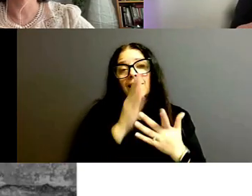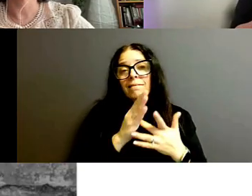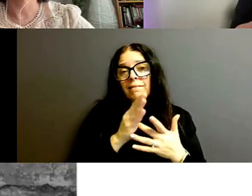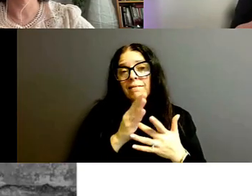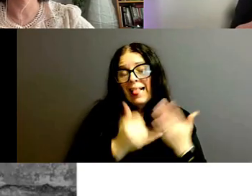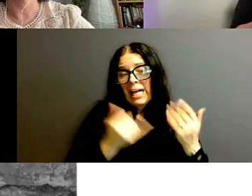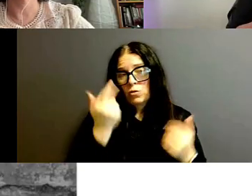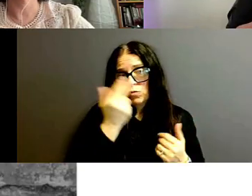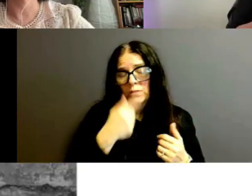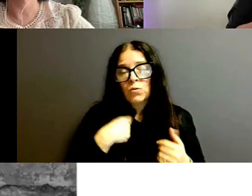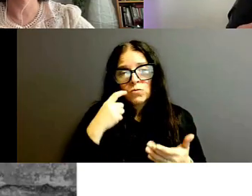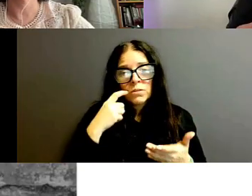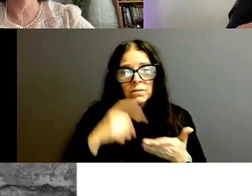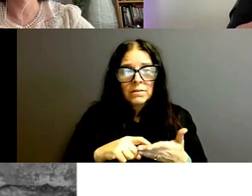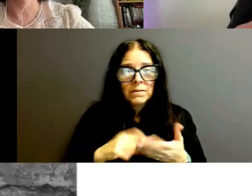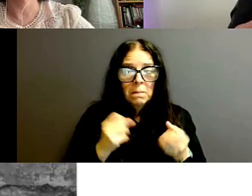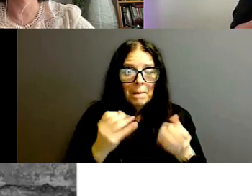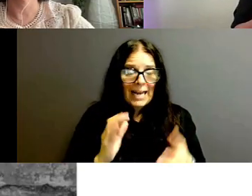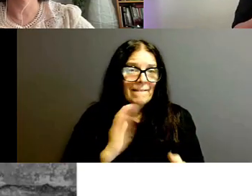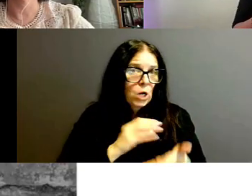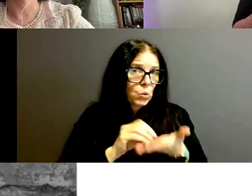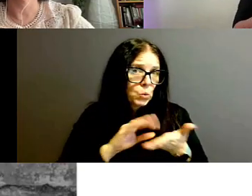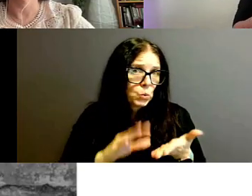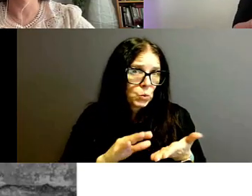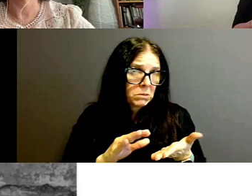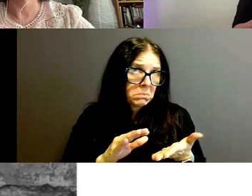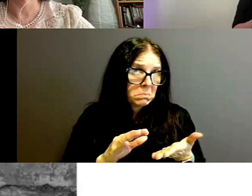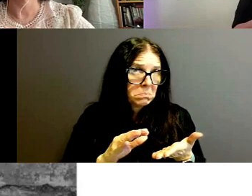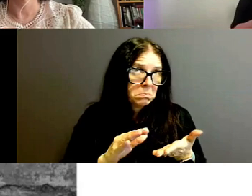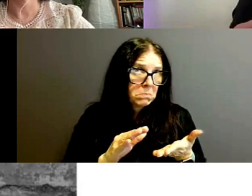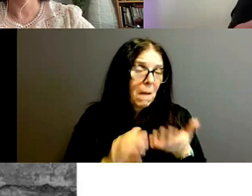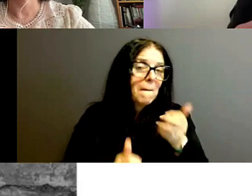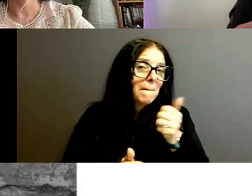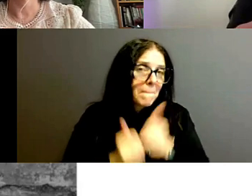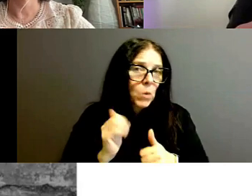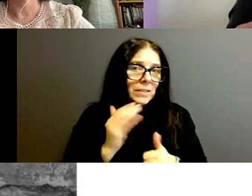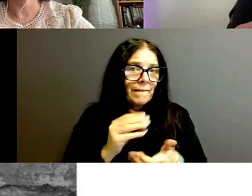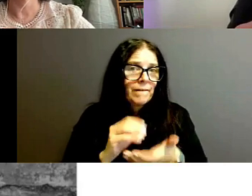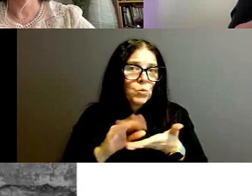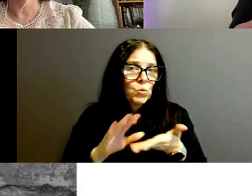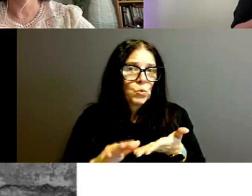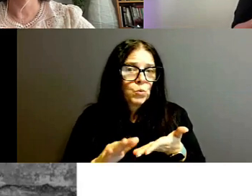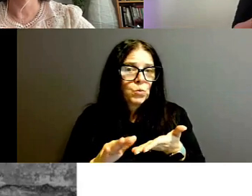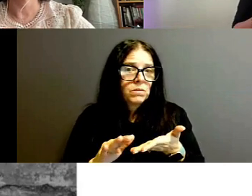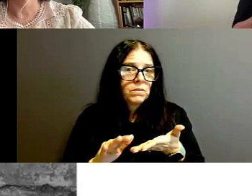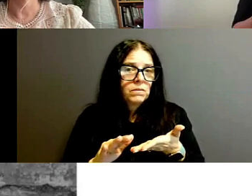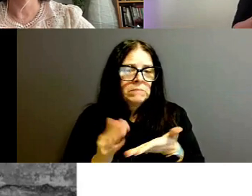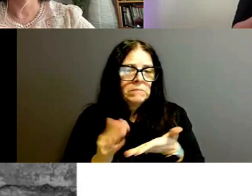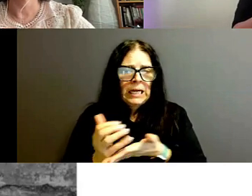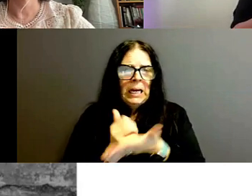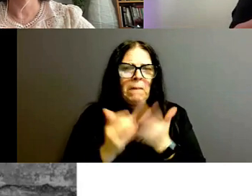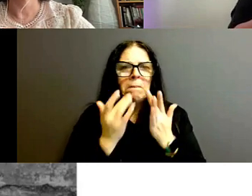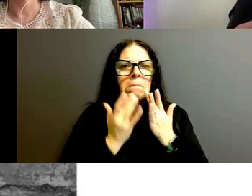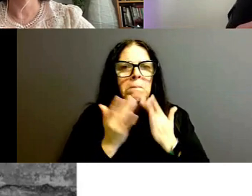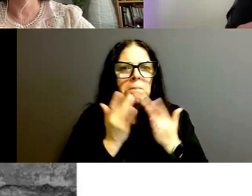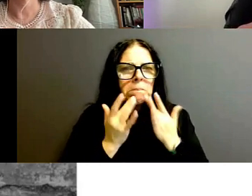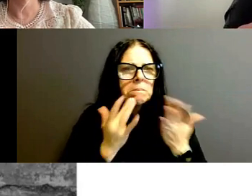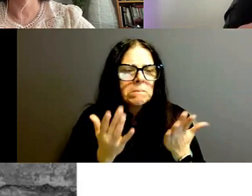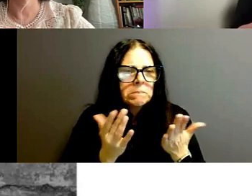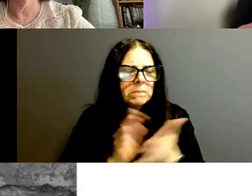a lot of our students, and I would venture to say the majority of our students, are lower income.